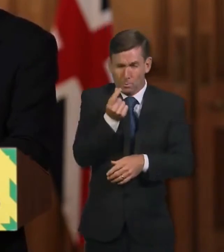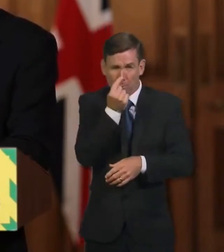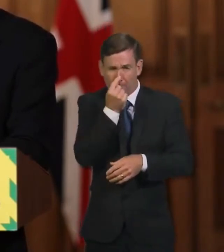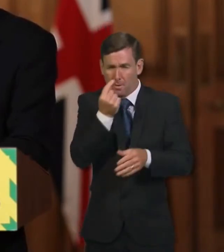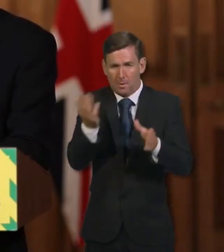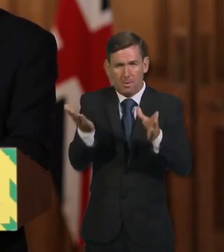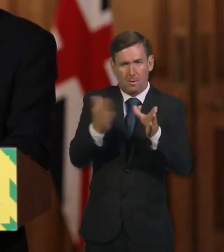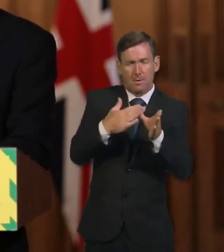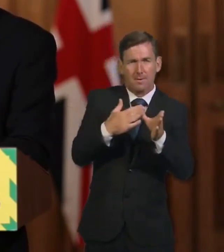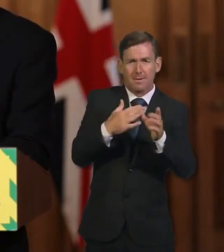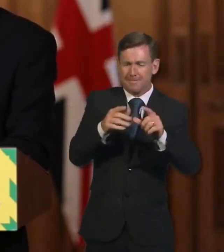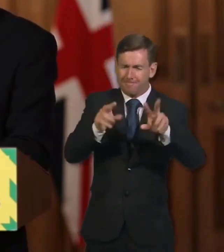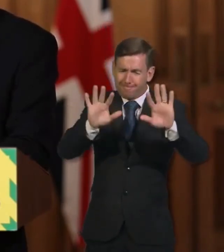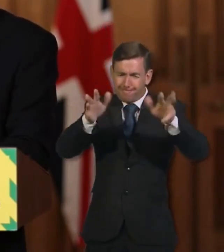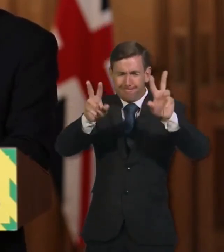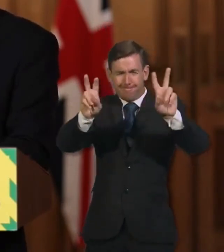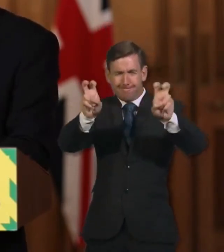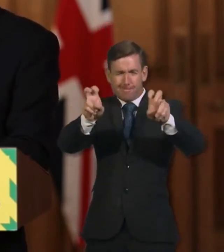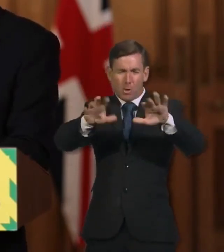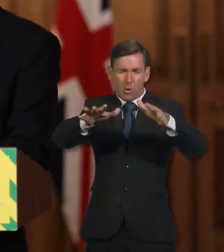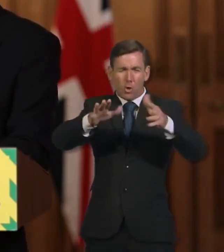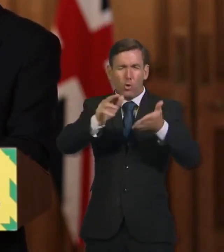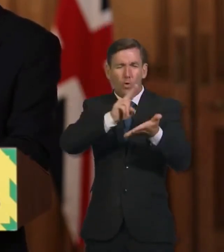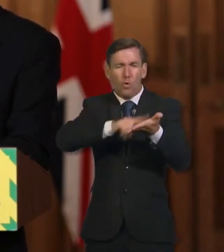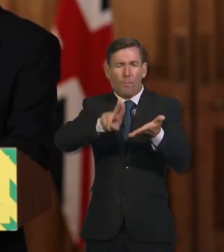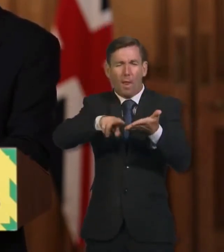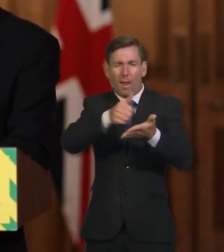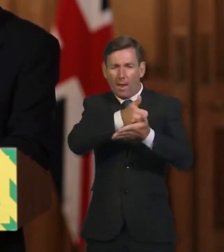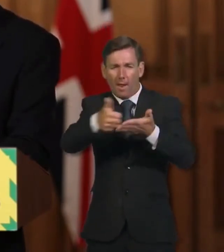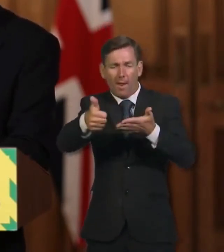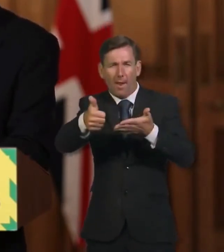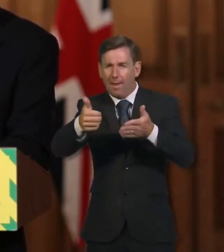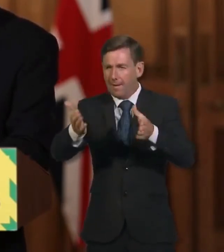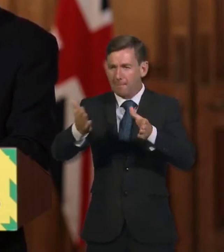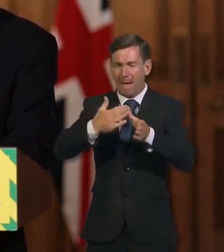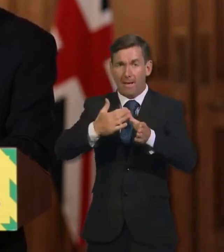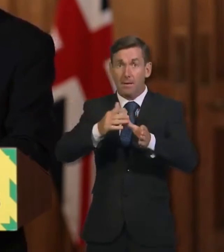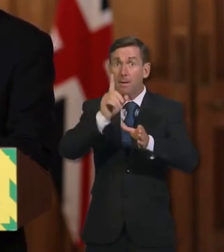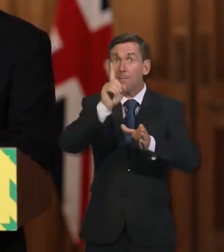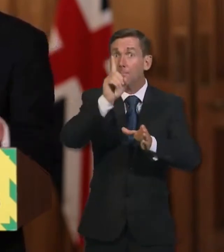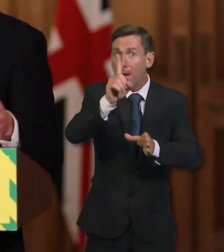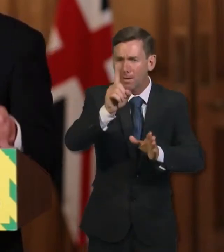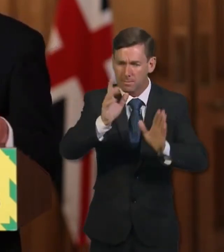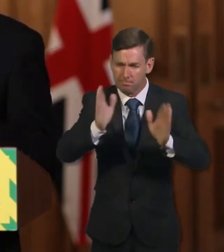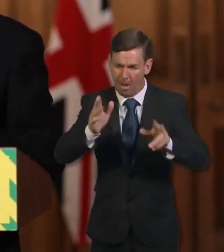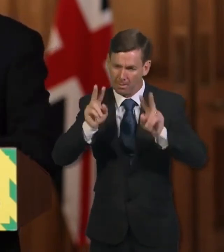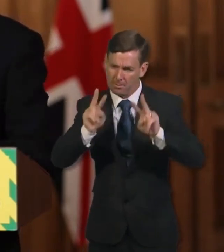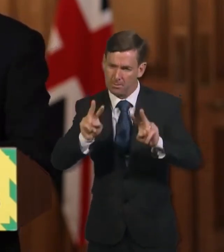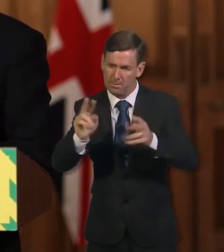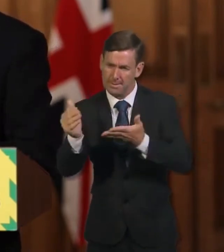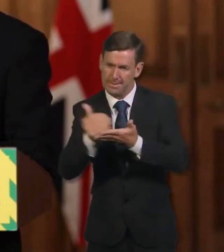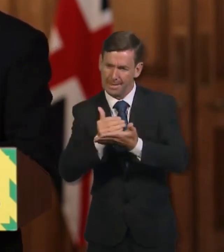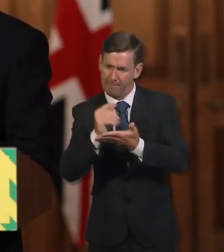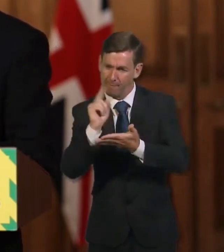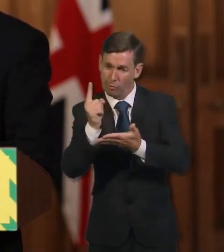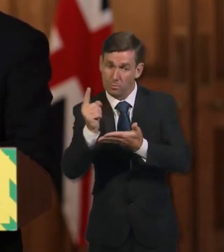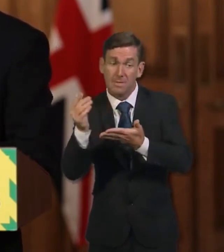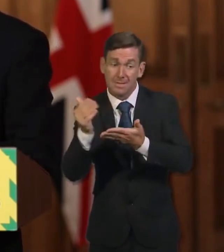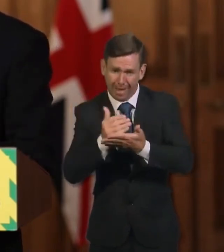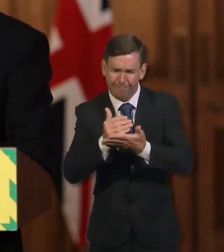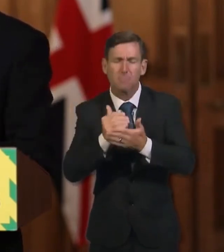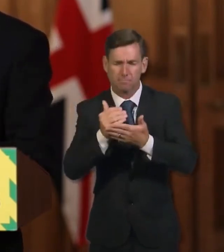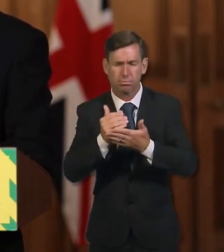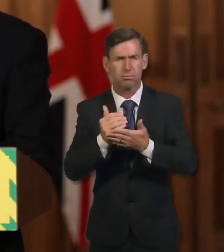as soon as possible, but only if it is safe to do so. And that's what we have in these announcements today. So thank you for